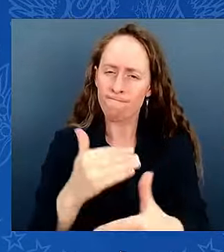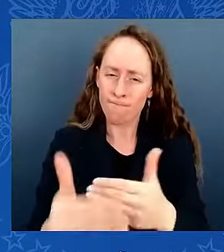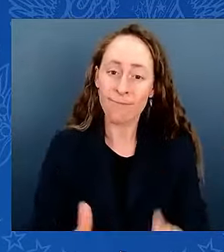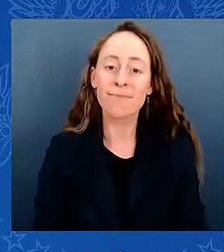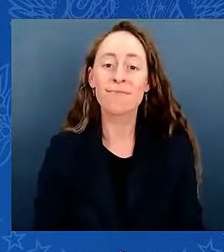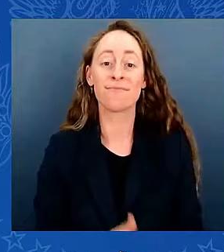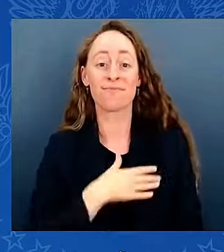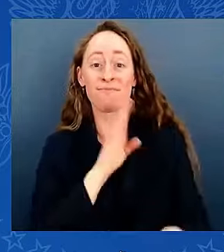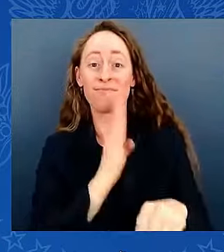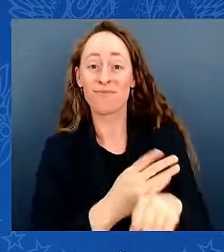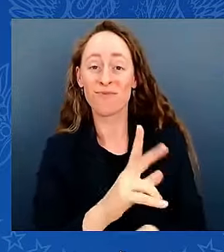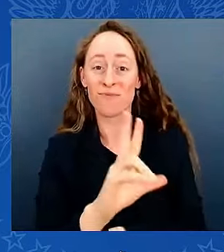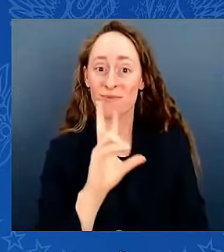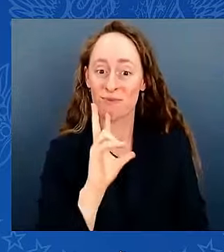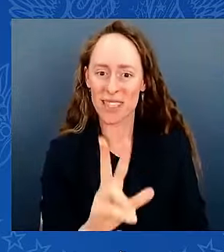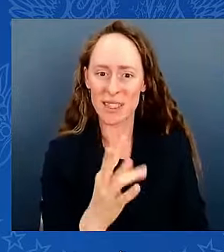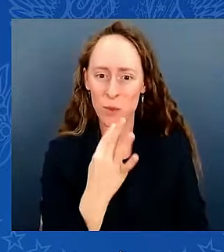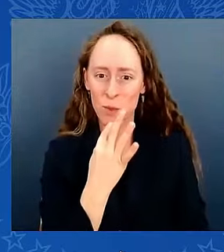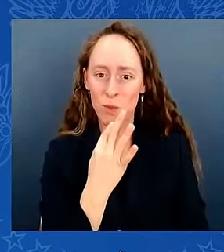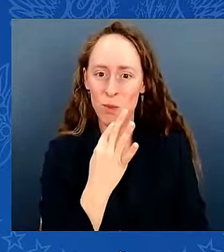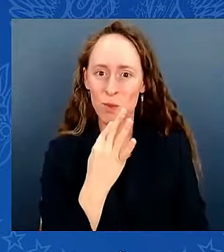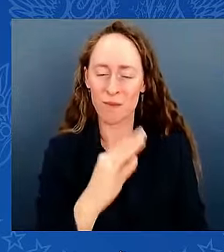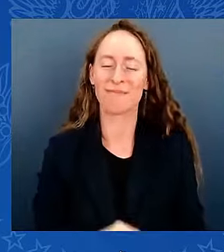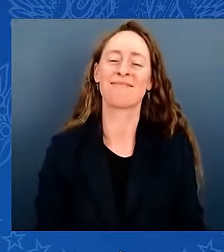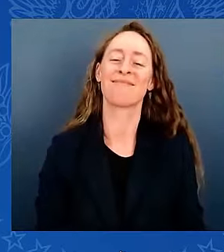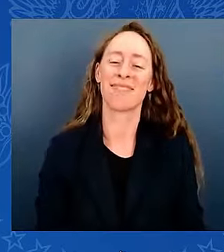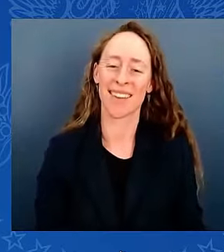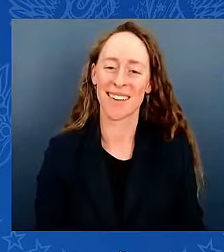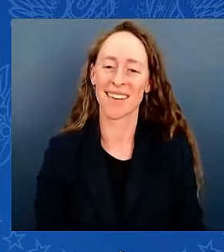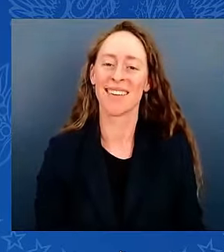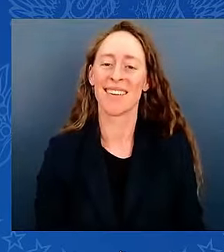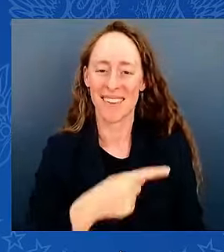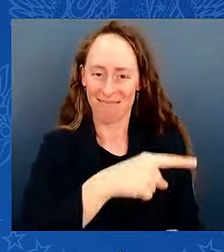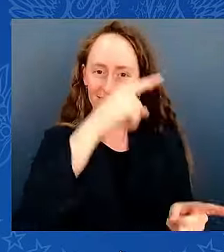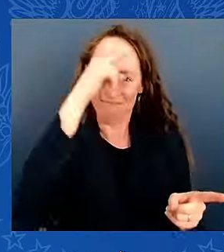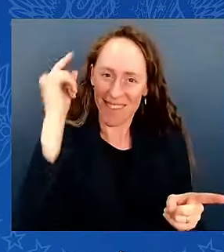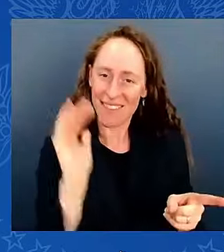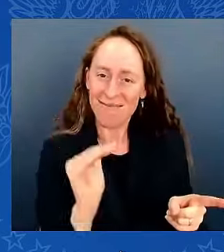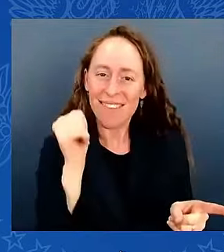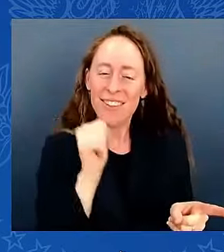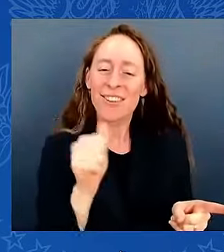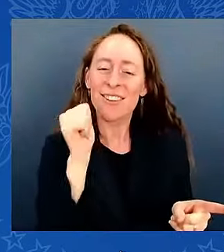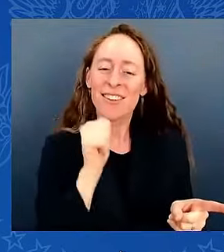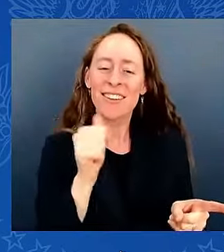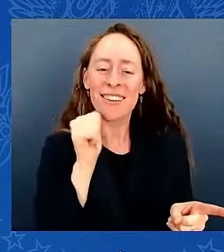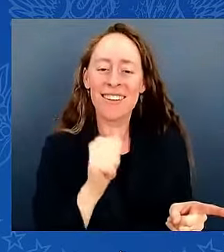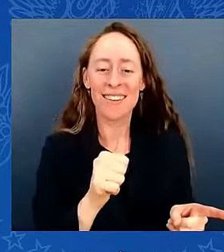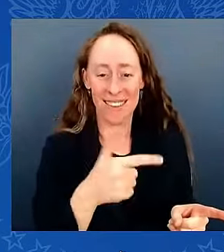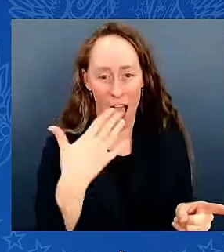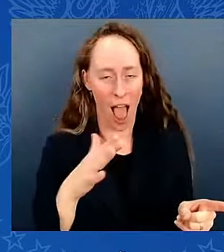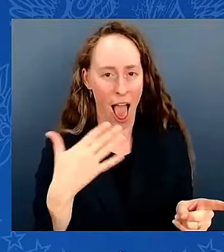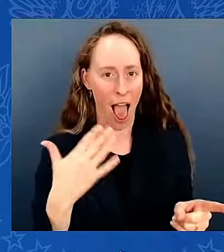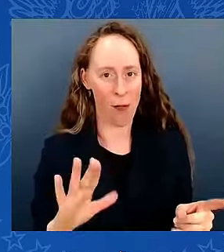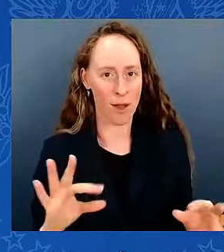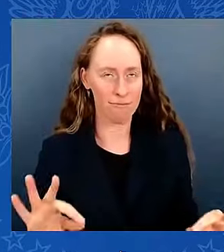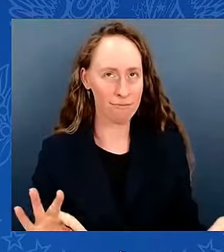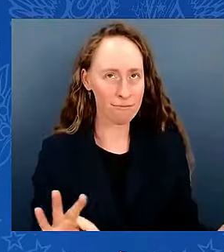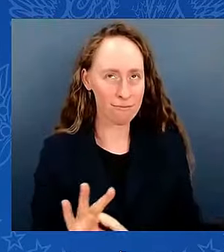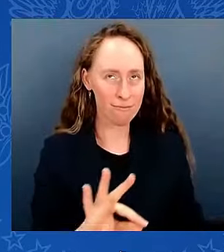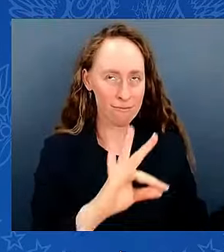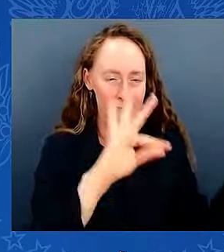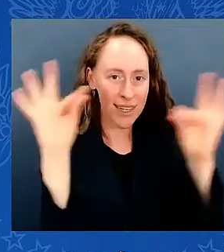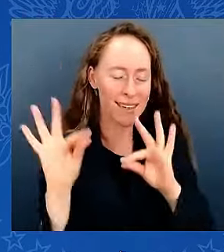girl. And I hope even when she's a teenager, she rolls her eyes already. So pray for me.